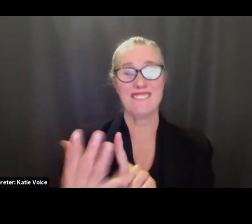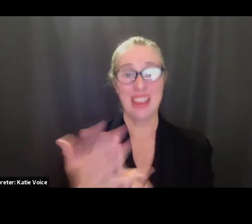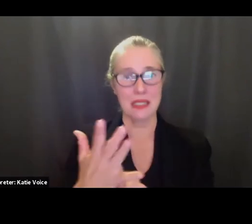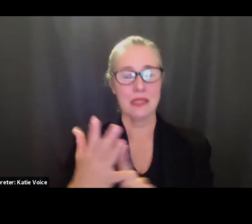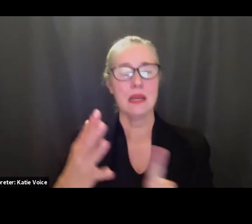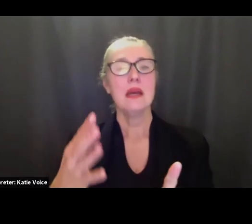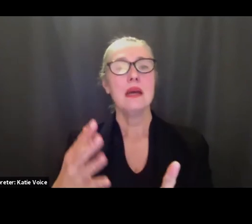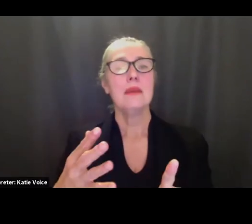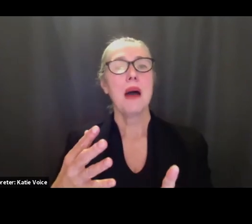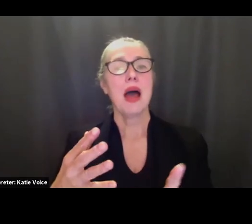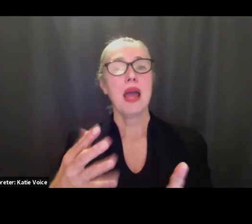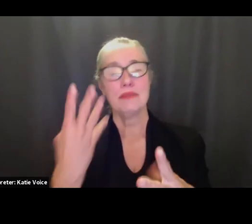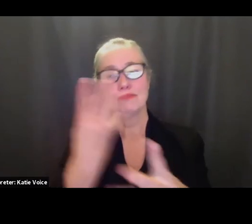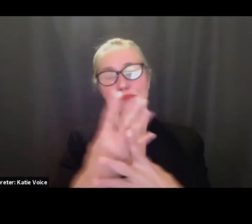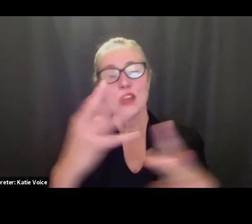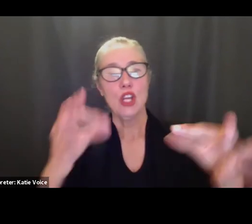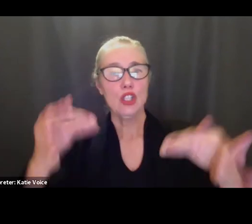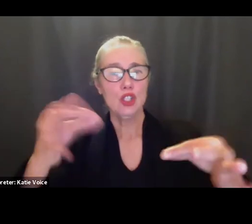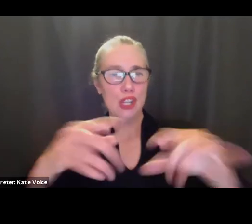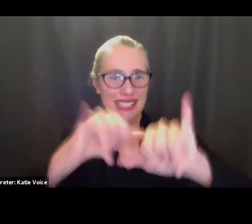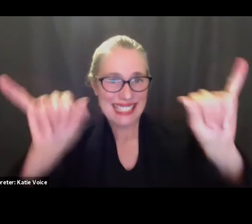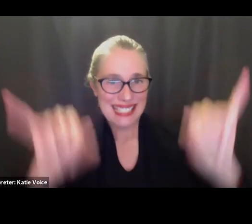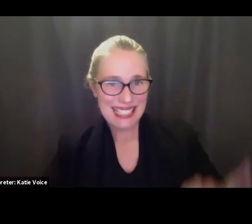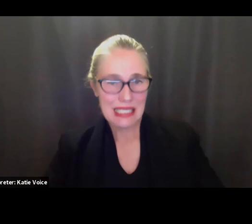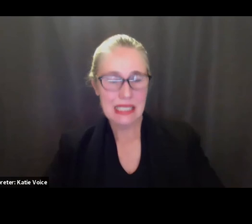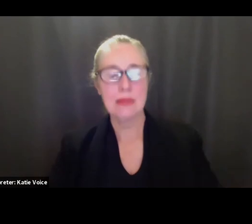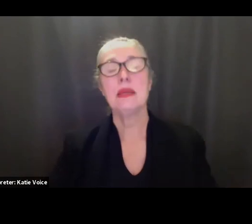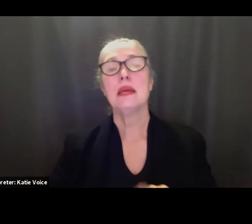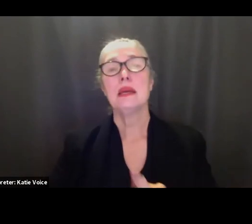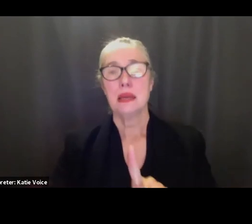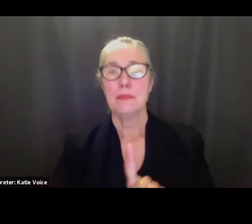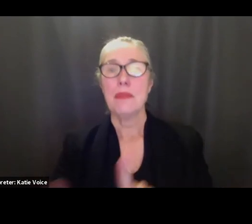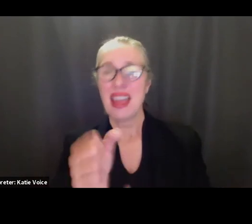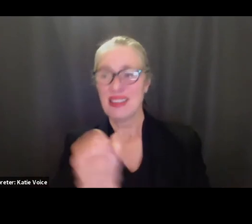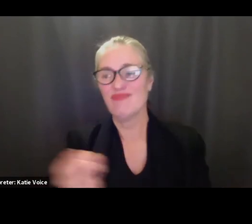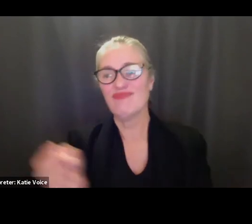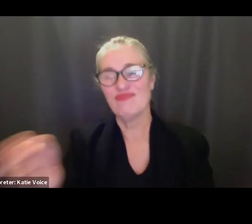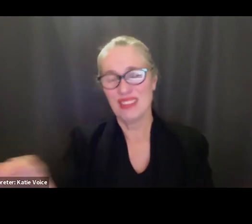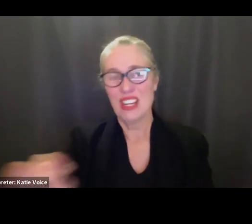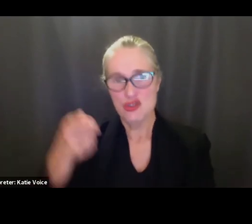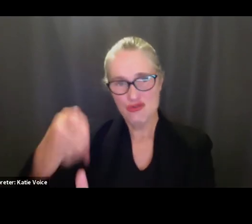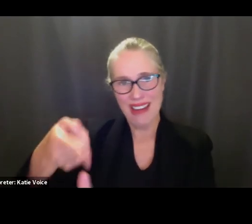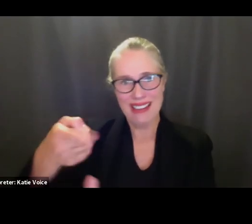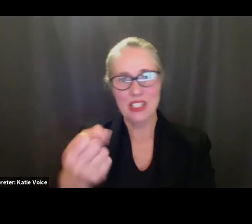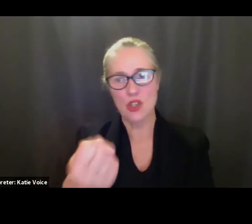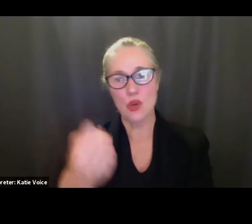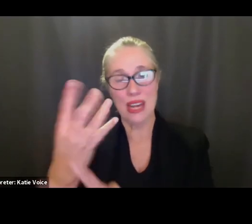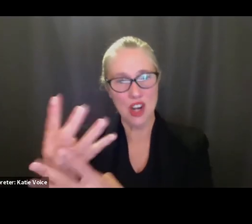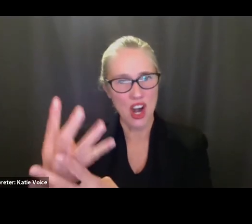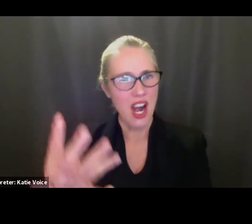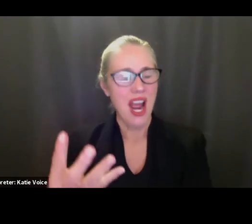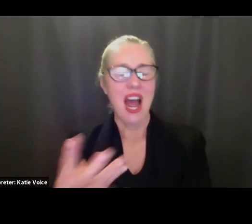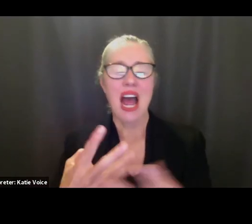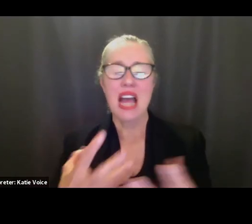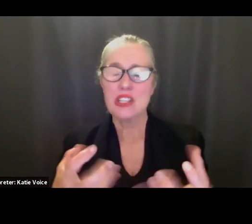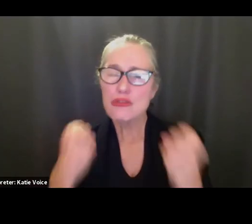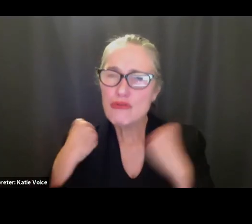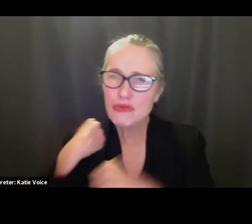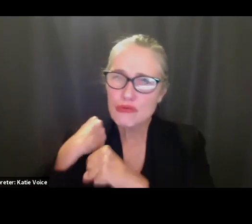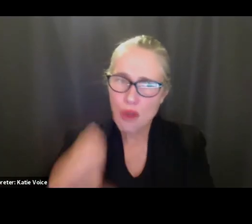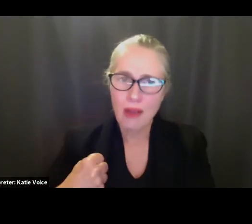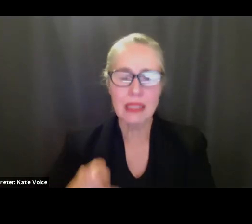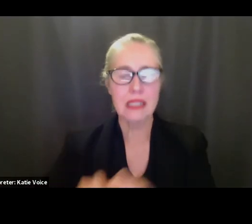system the vast majority of whom have been impacted directly by incarceration i vehemently support the youth